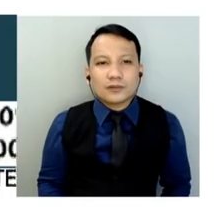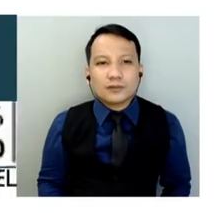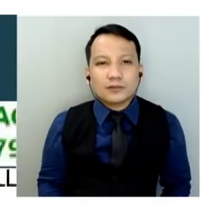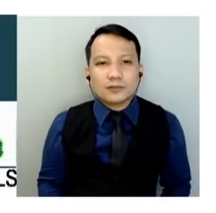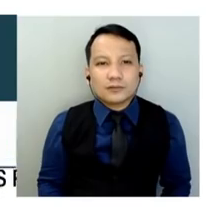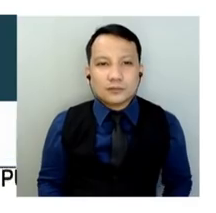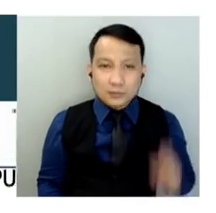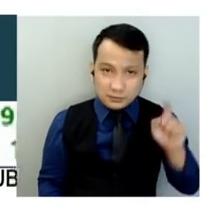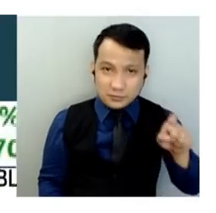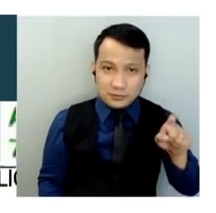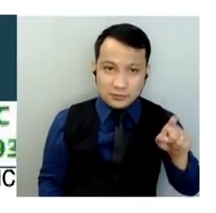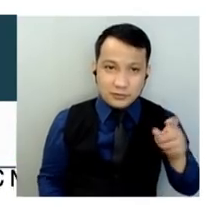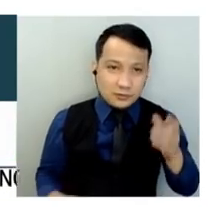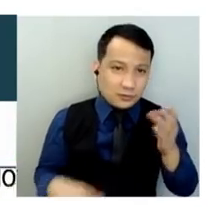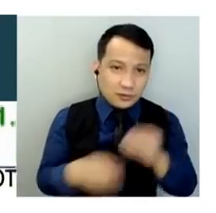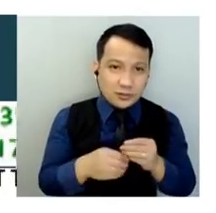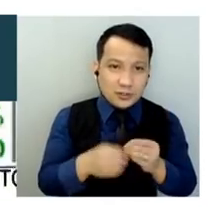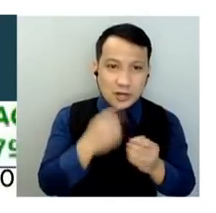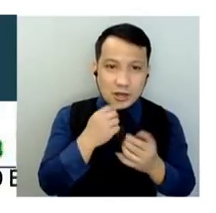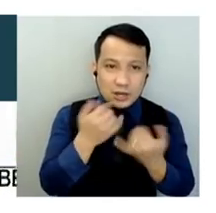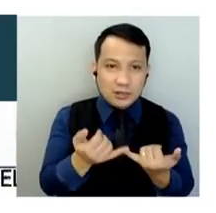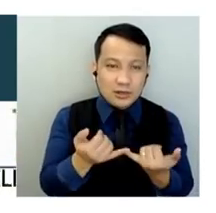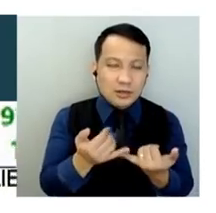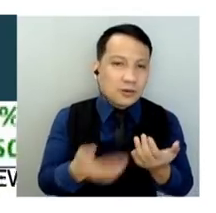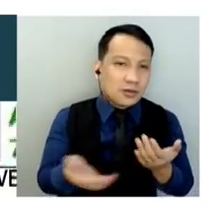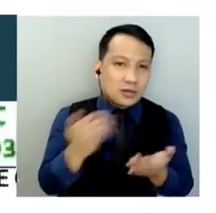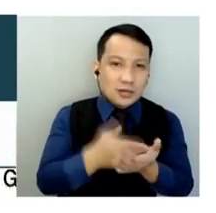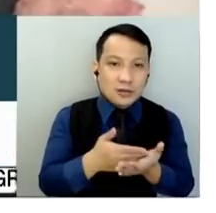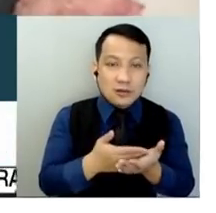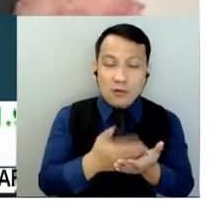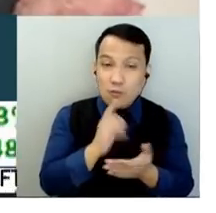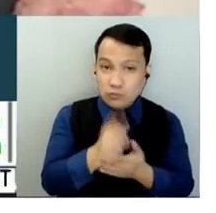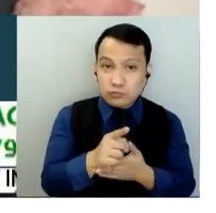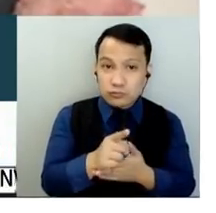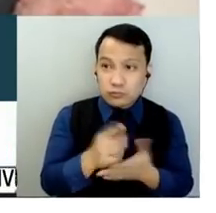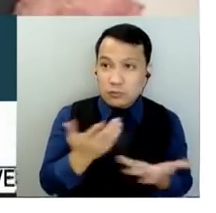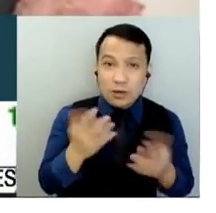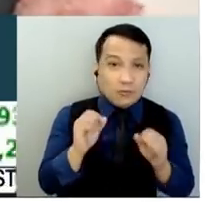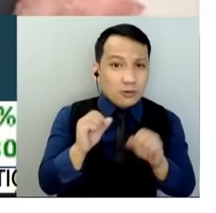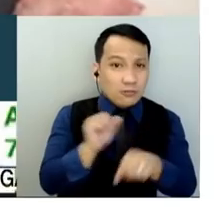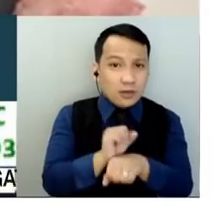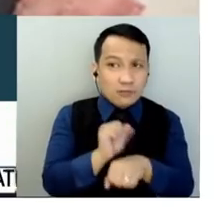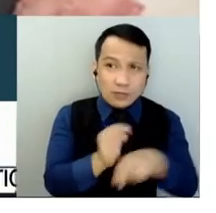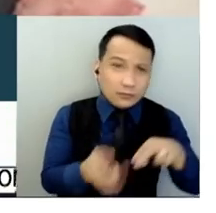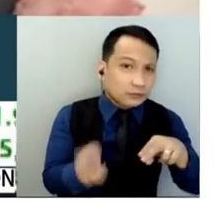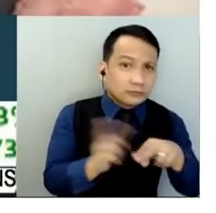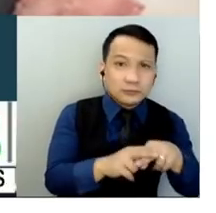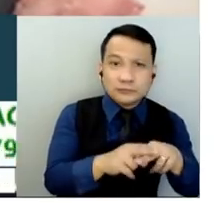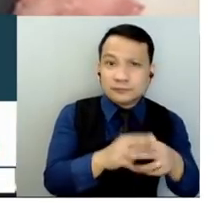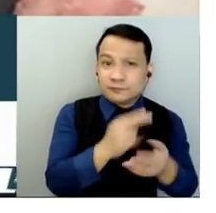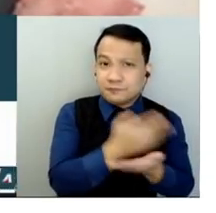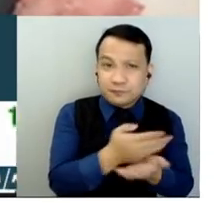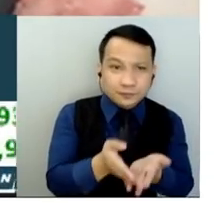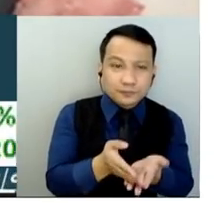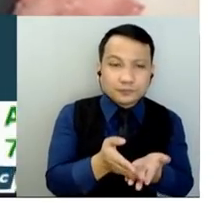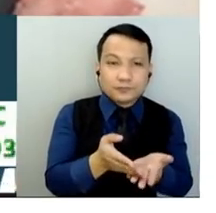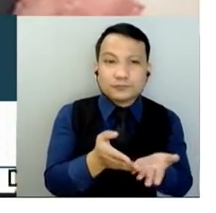kailangan talaga yon, Carmina, because at this point in time, again, many of our kababayans are jobless. And we're not only looking at